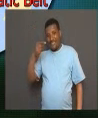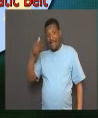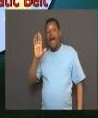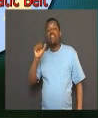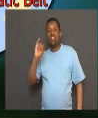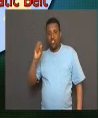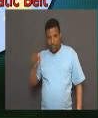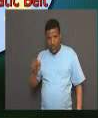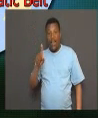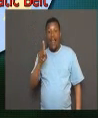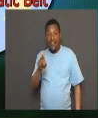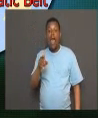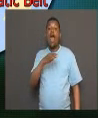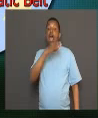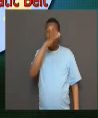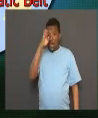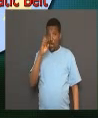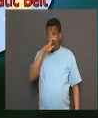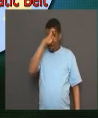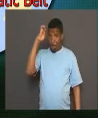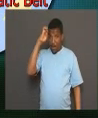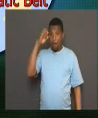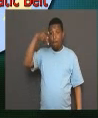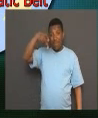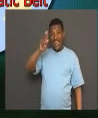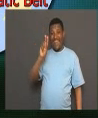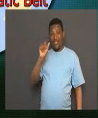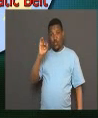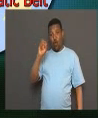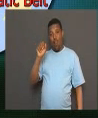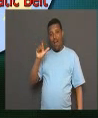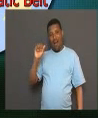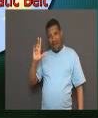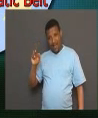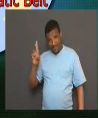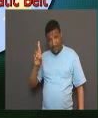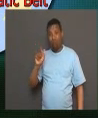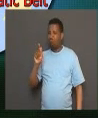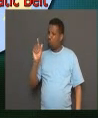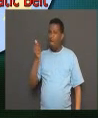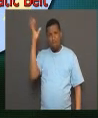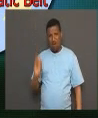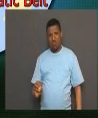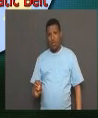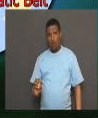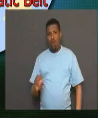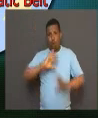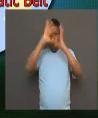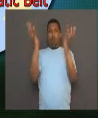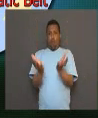Peninsular Europe accounts for just over 10% of the